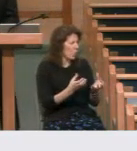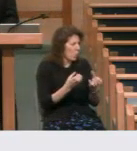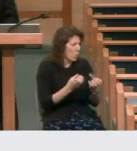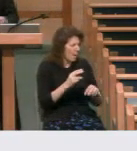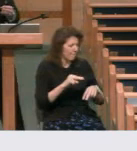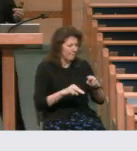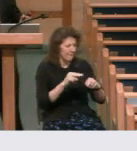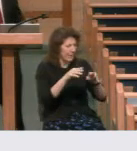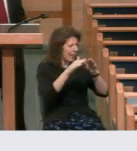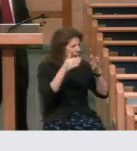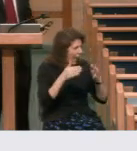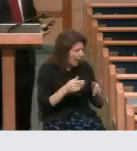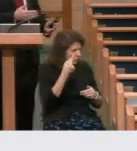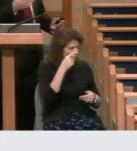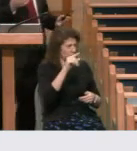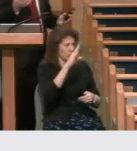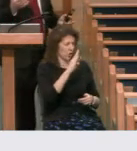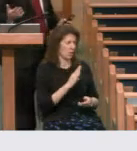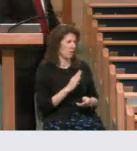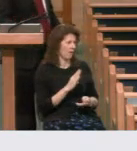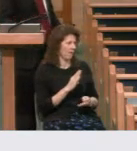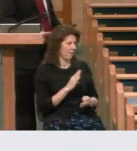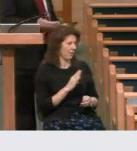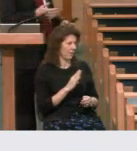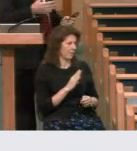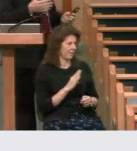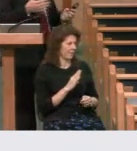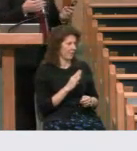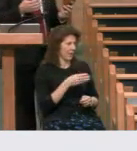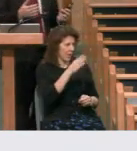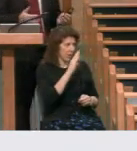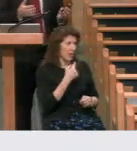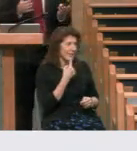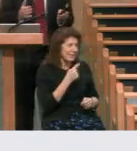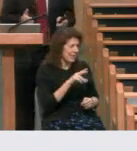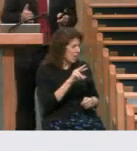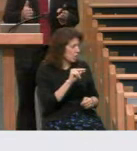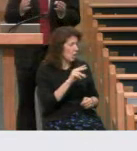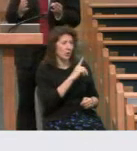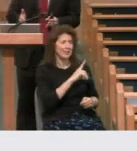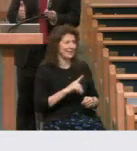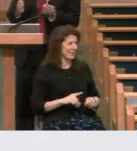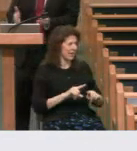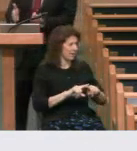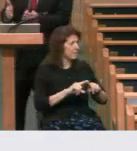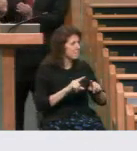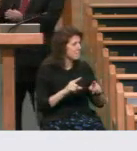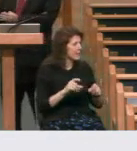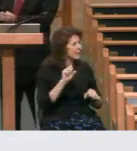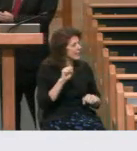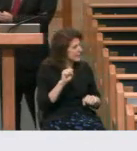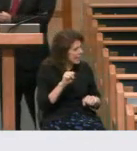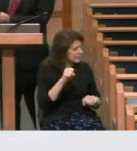this for you. God said, no, you can't do it, but Solomon can. David did everything he possibly could but